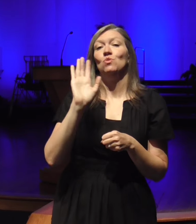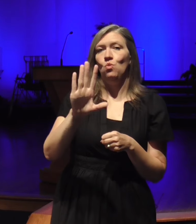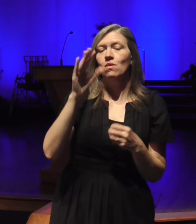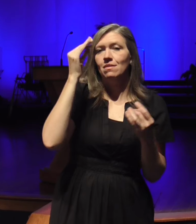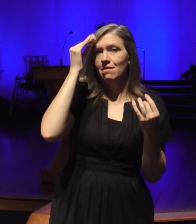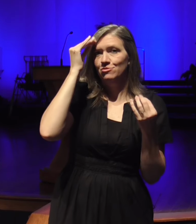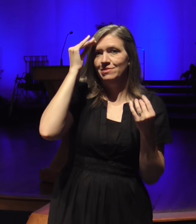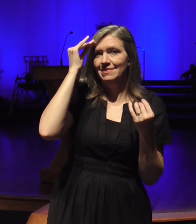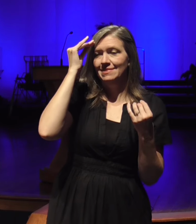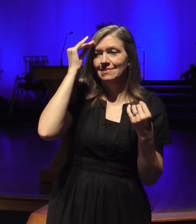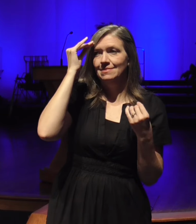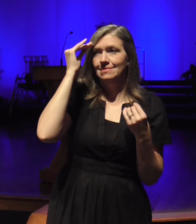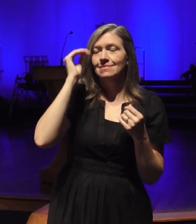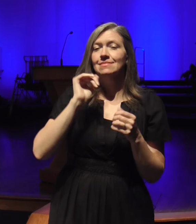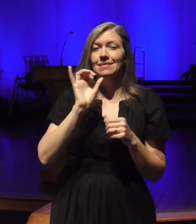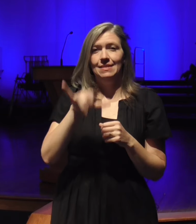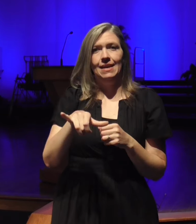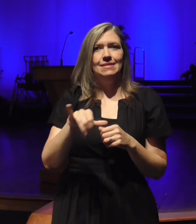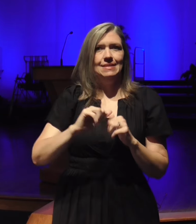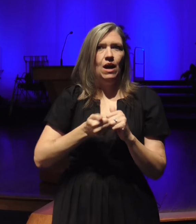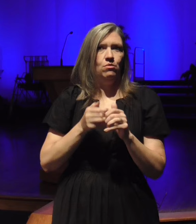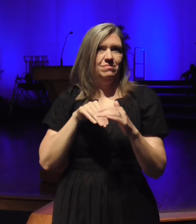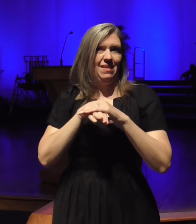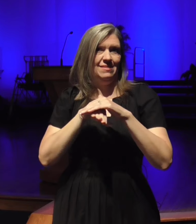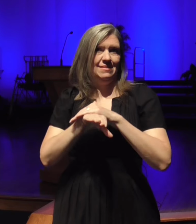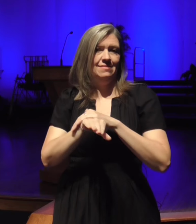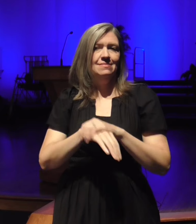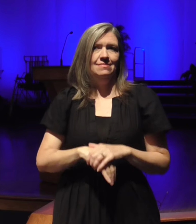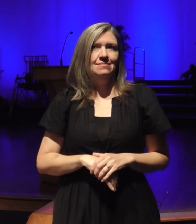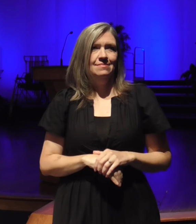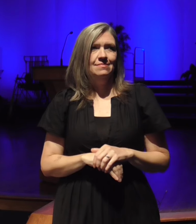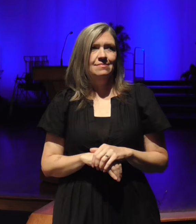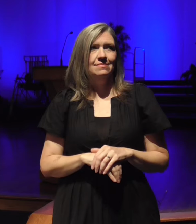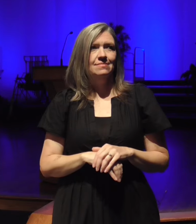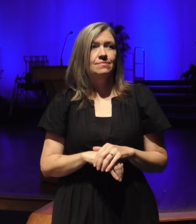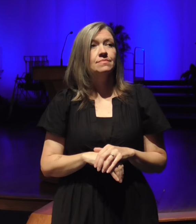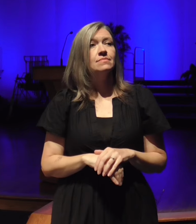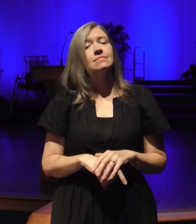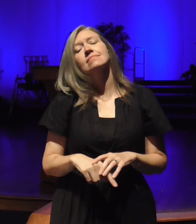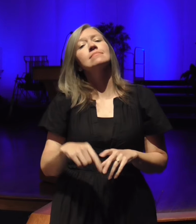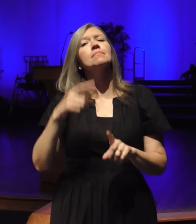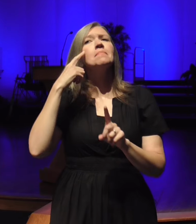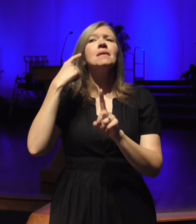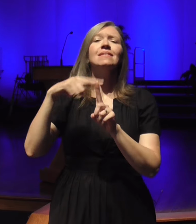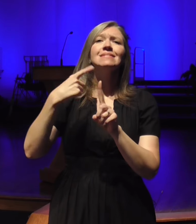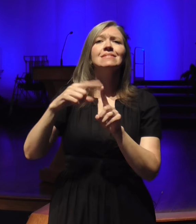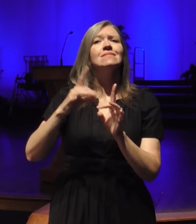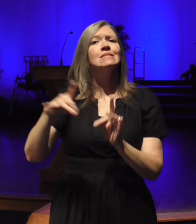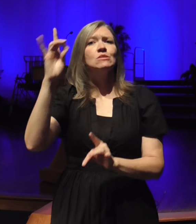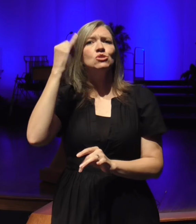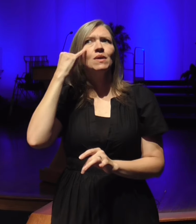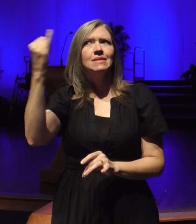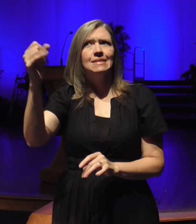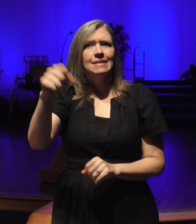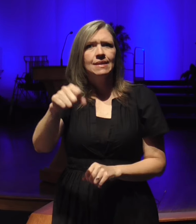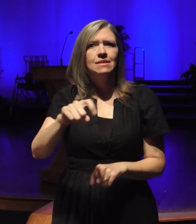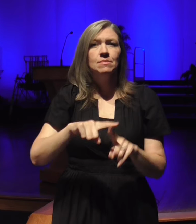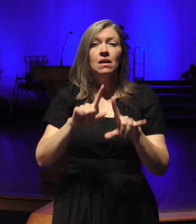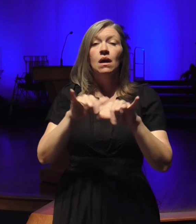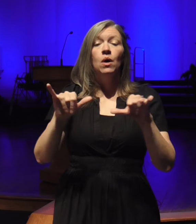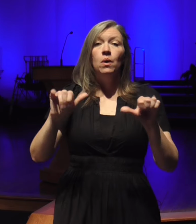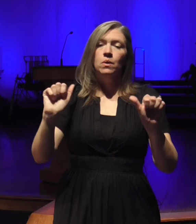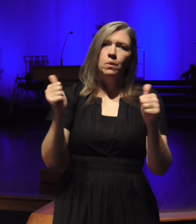one vehicle that it can manifest itself through, and it's your consciousness. It's your